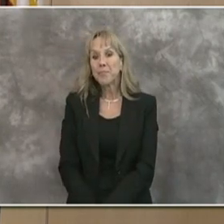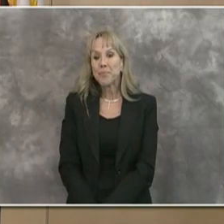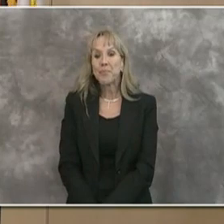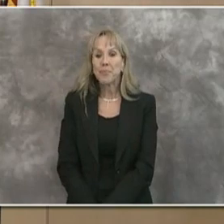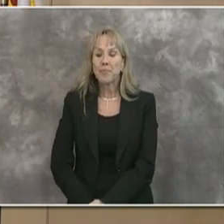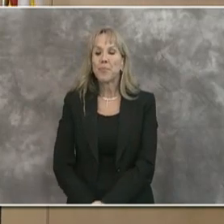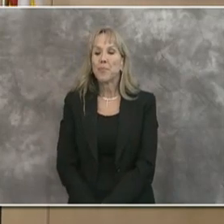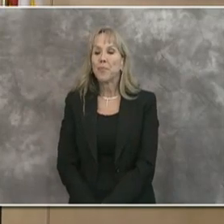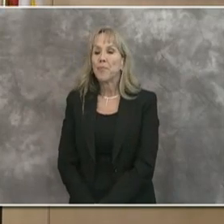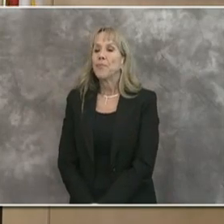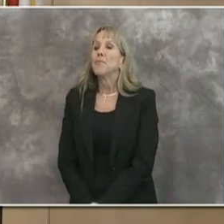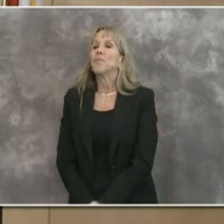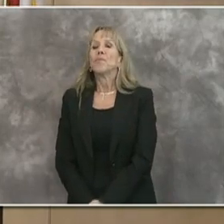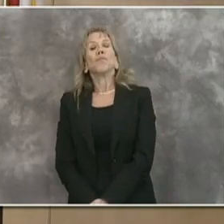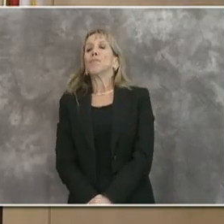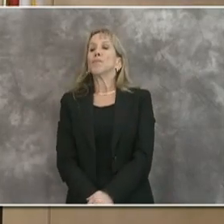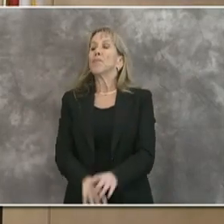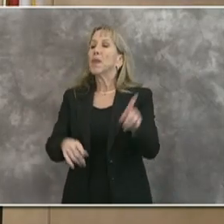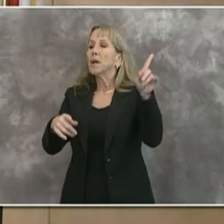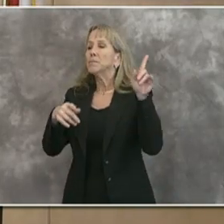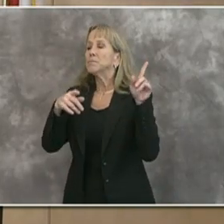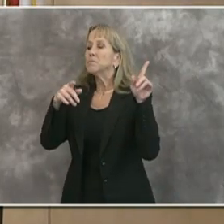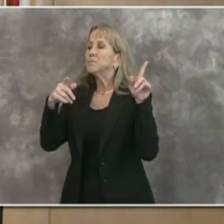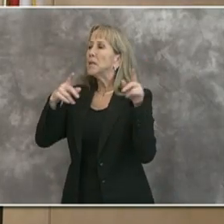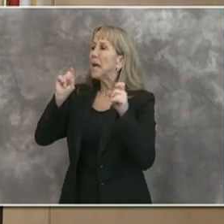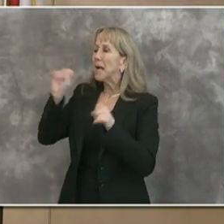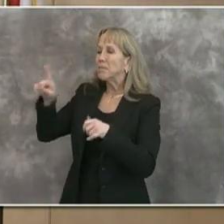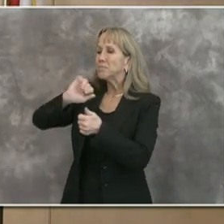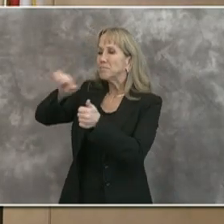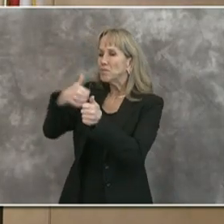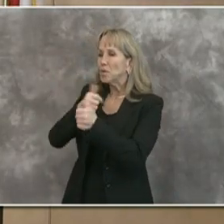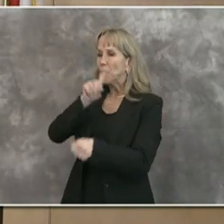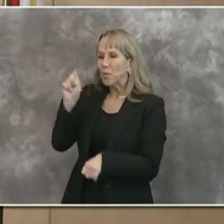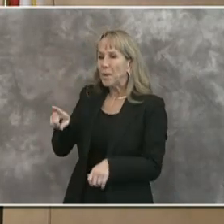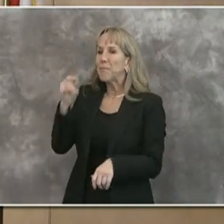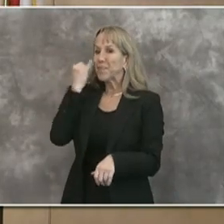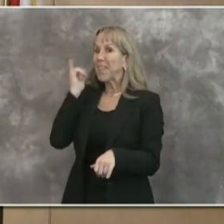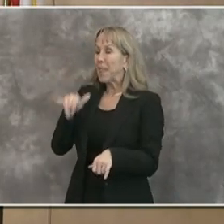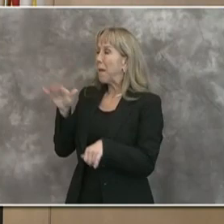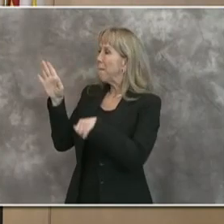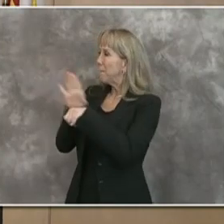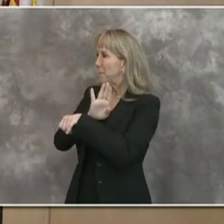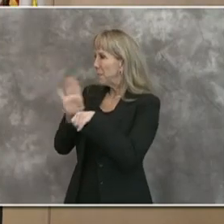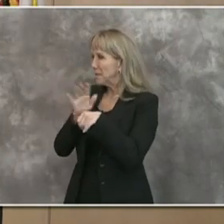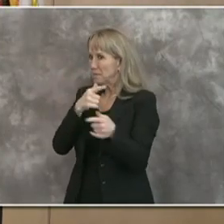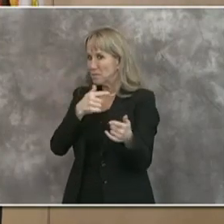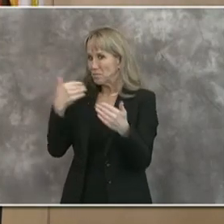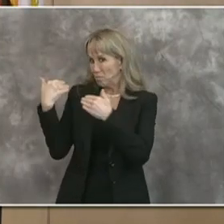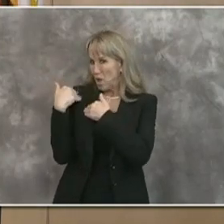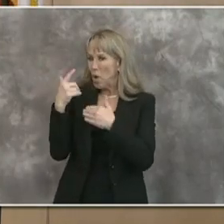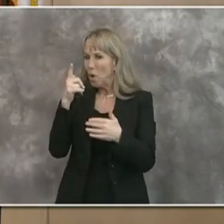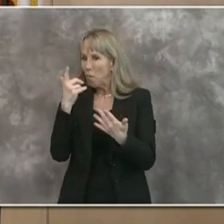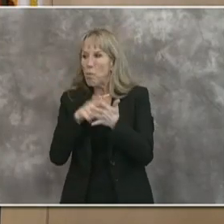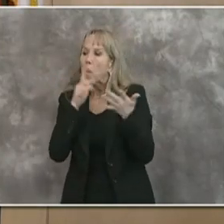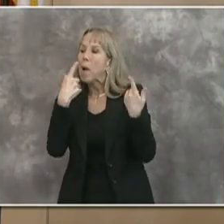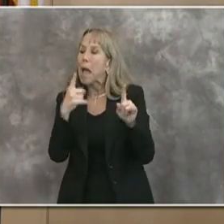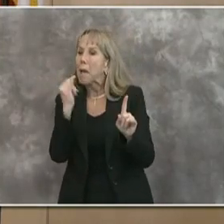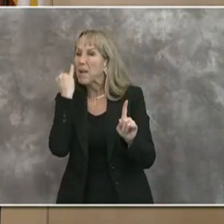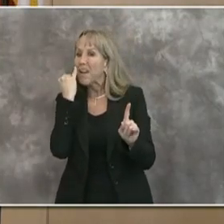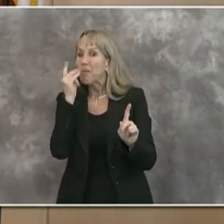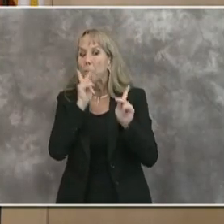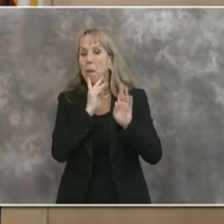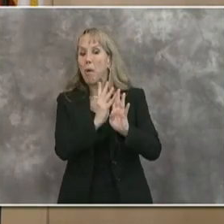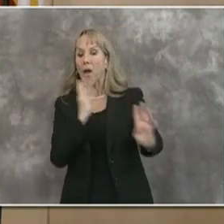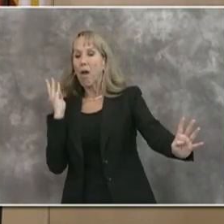But will businesses themselves be liable if they have lines of people on the street who are not socially distanced or wearing masks? We